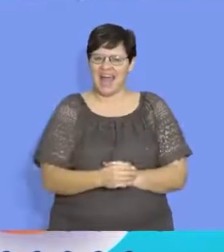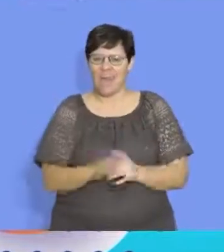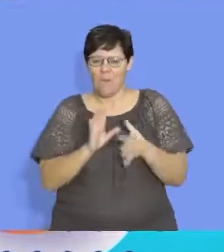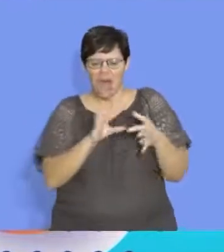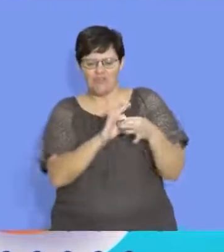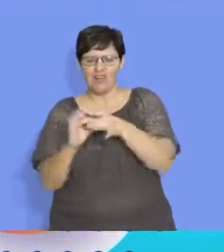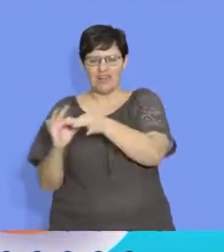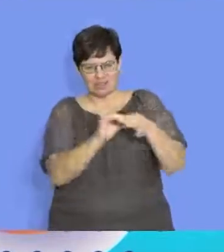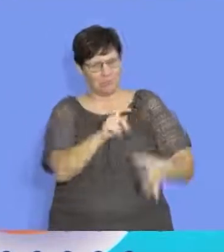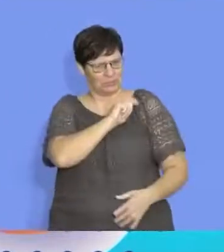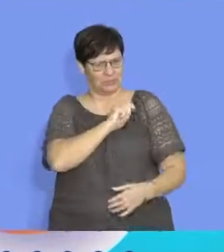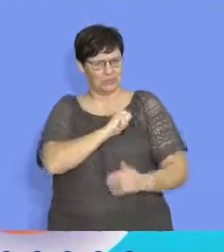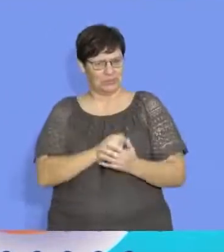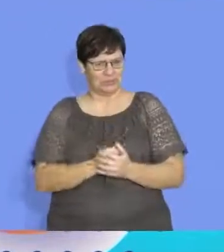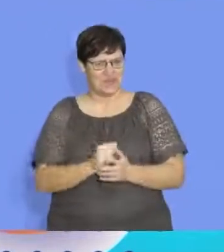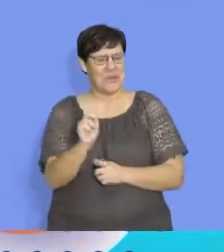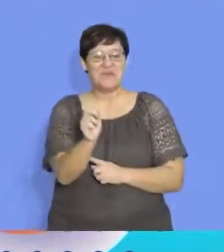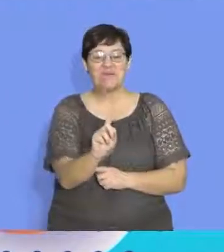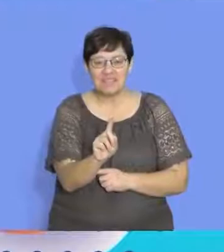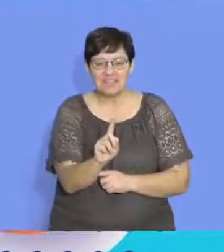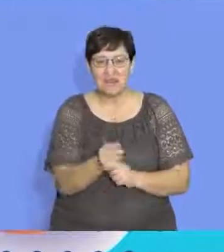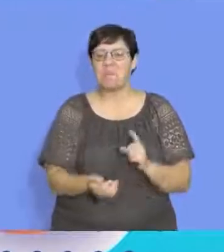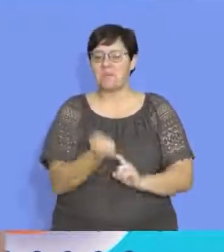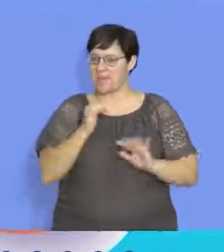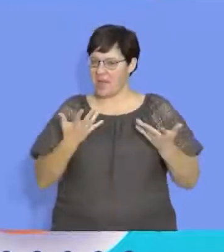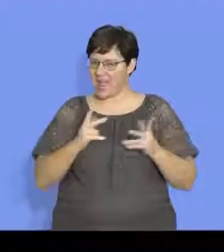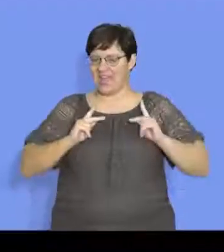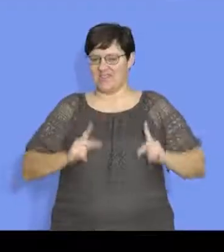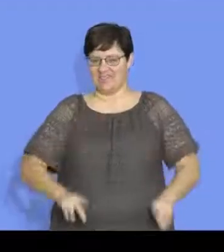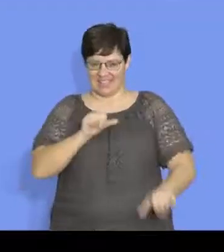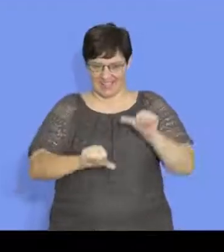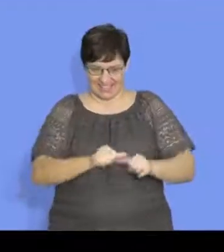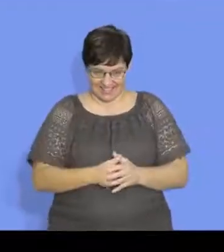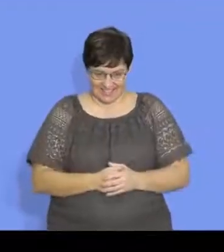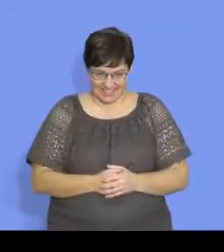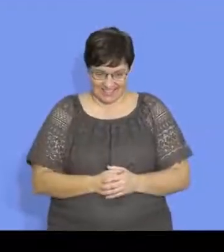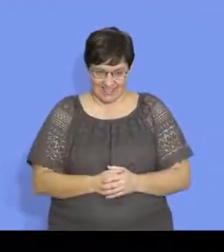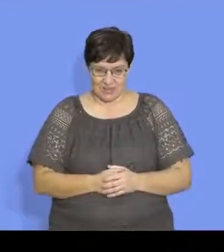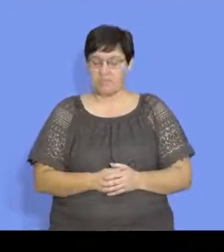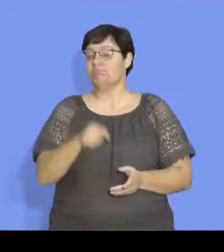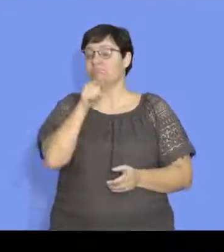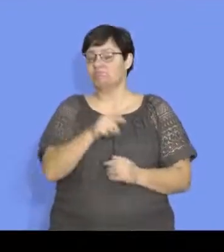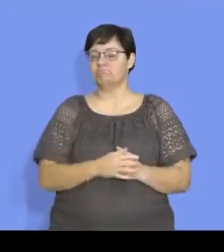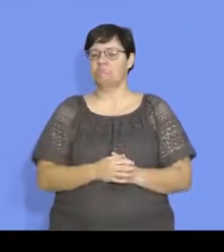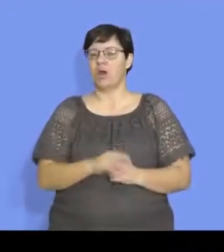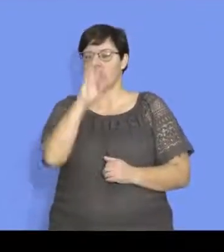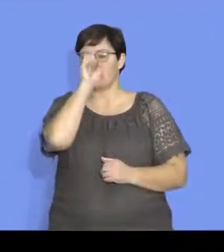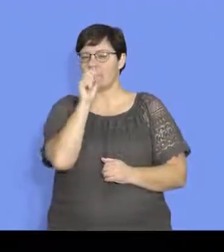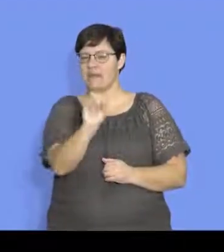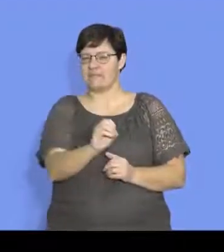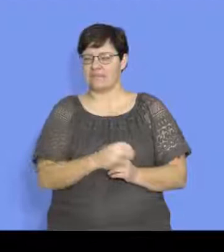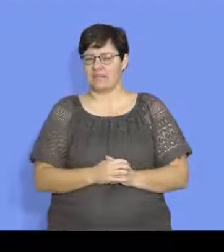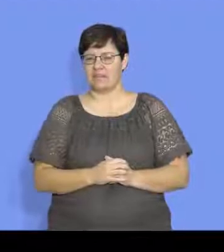relationships, the relationships that you'll find in physics. So let's go and have a look at them. So if you remember, we're talking